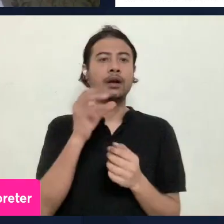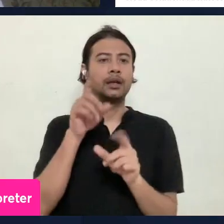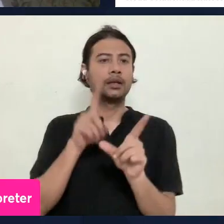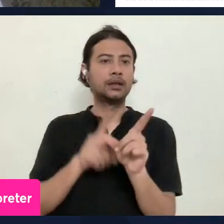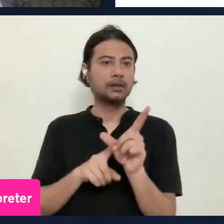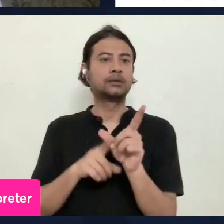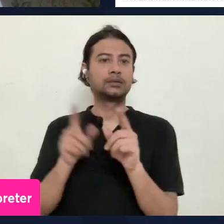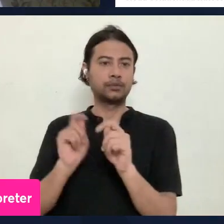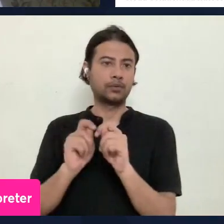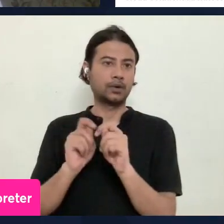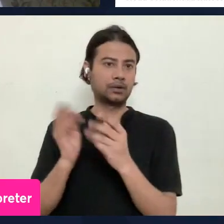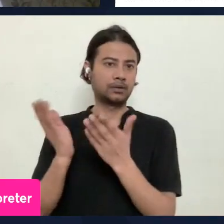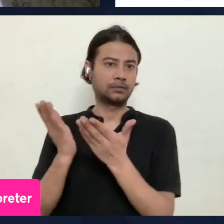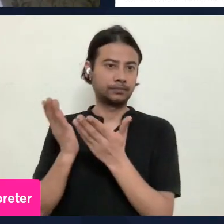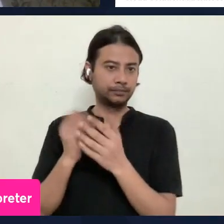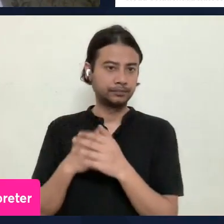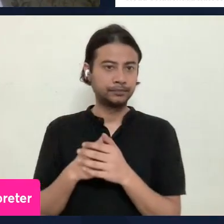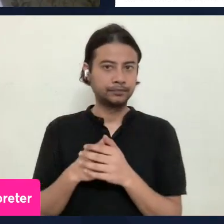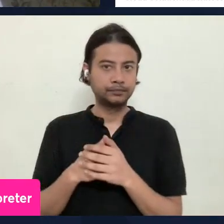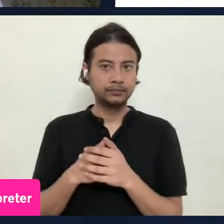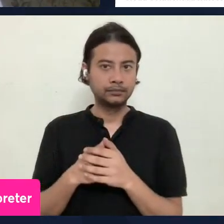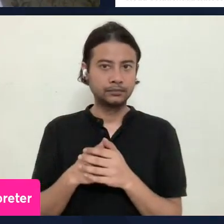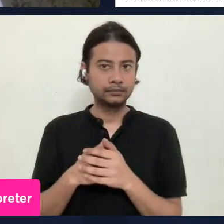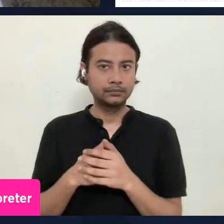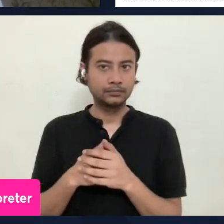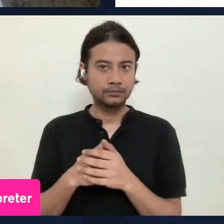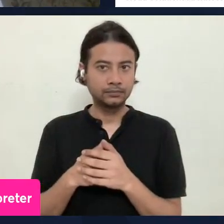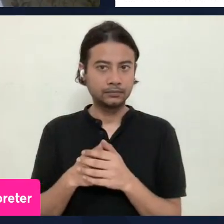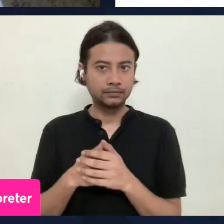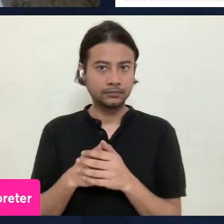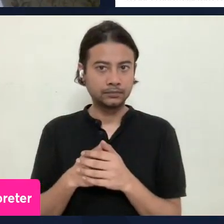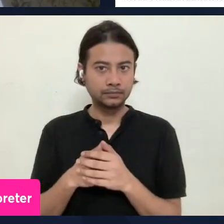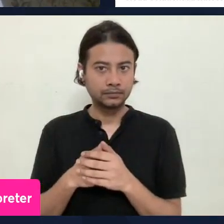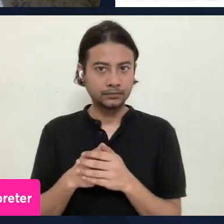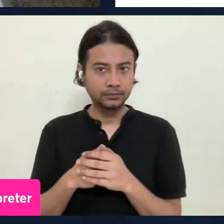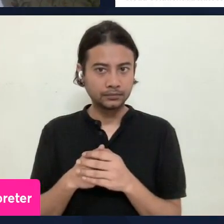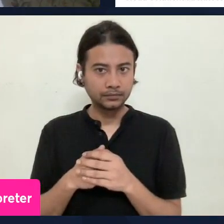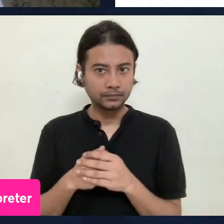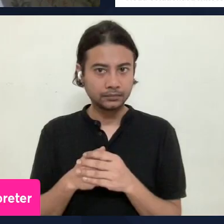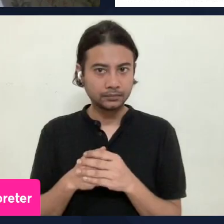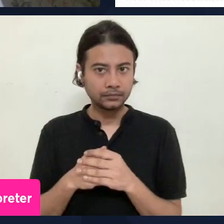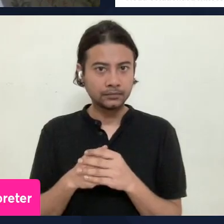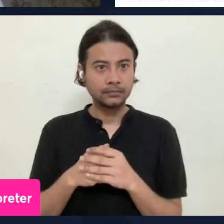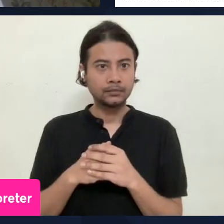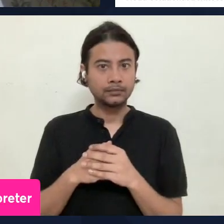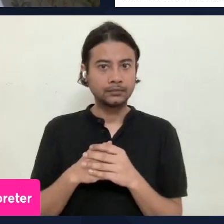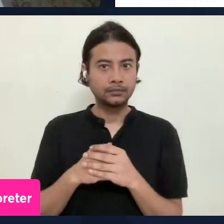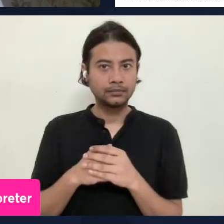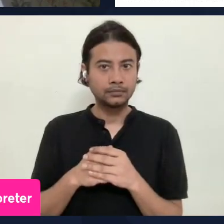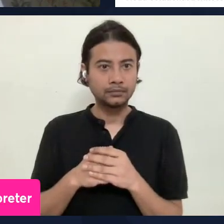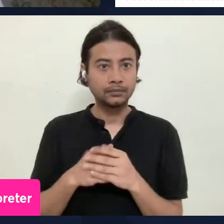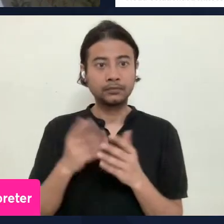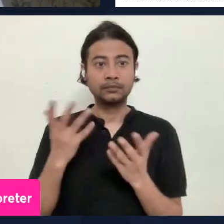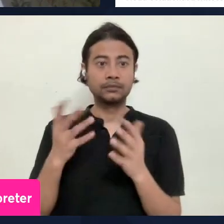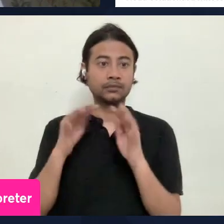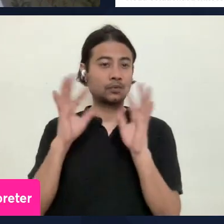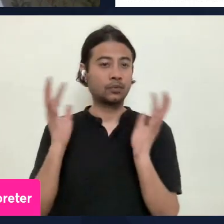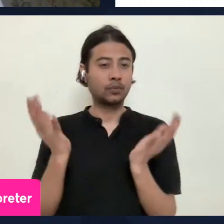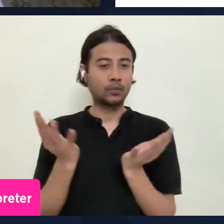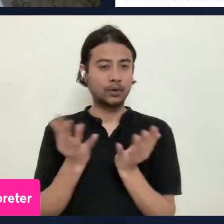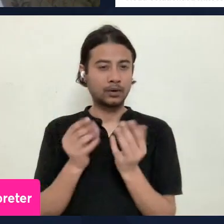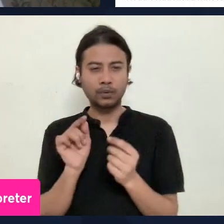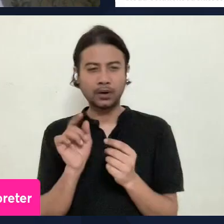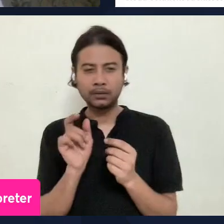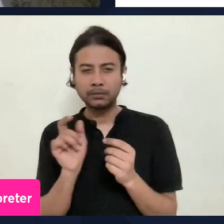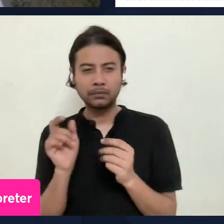and specializing in this. And NetApp has a storage operating system called ONTAP. Essentially, it is the world's leader in network